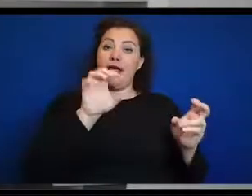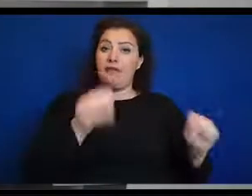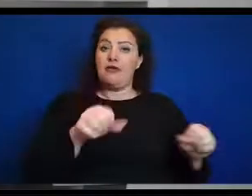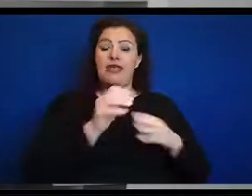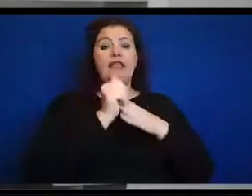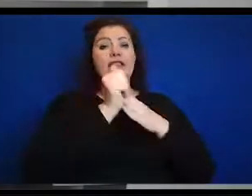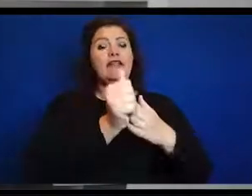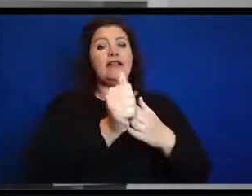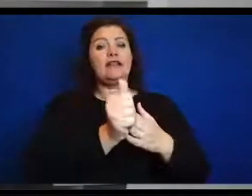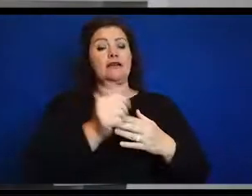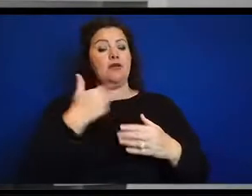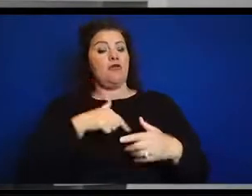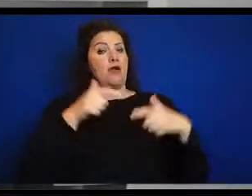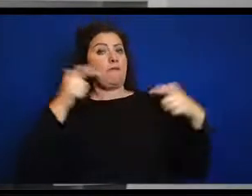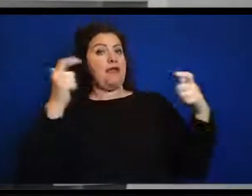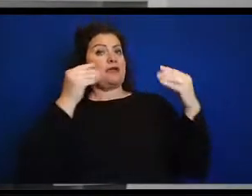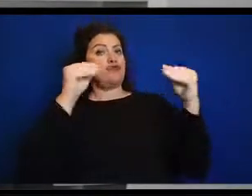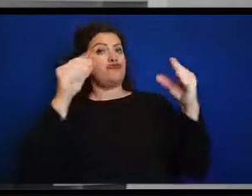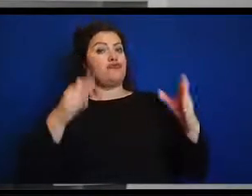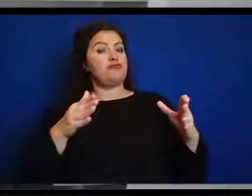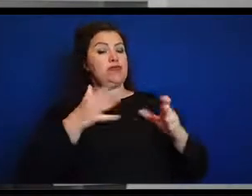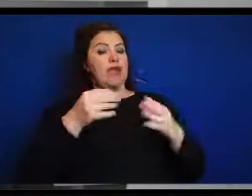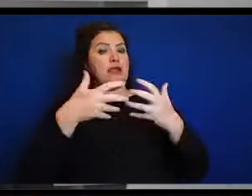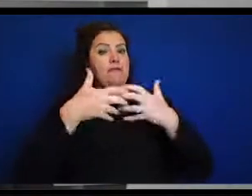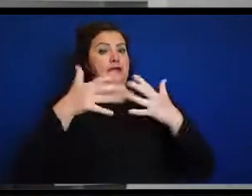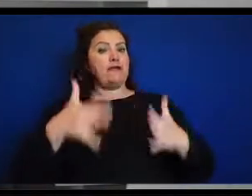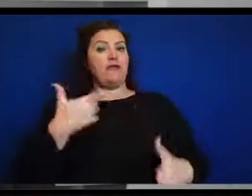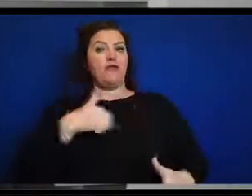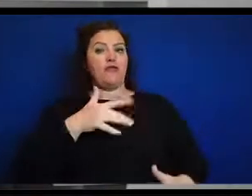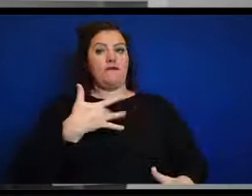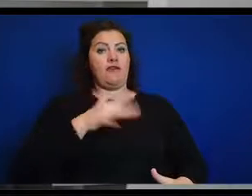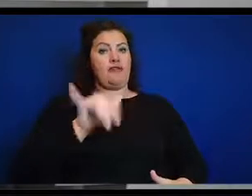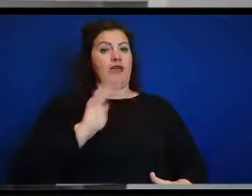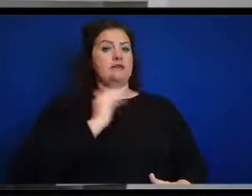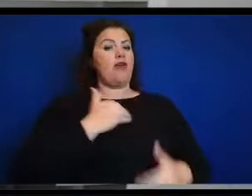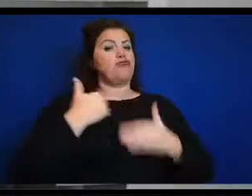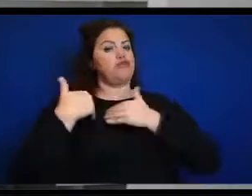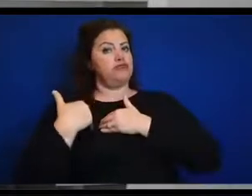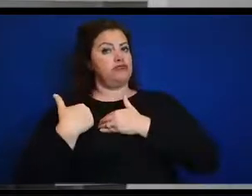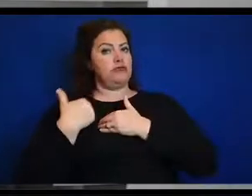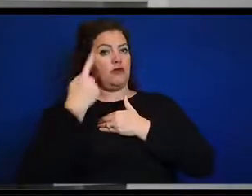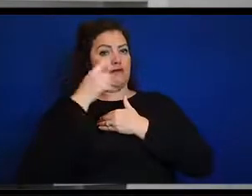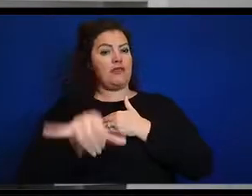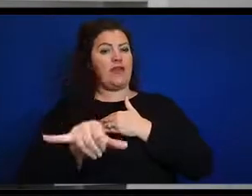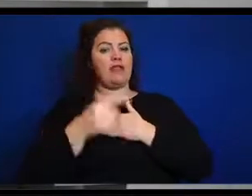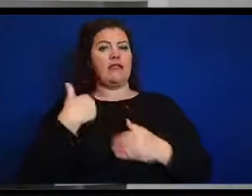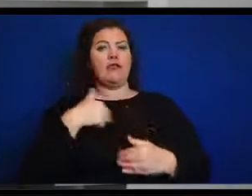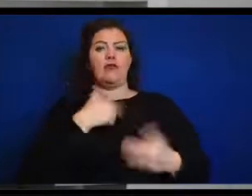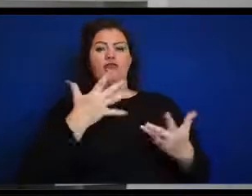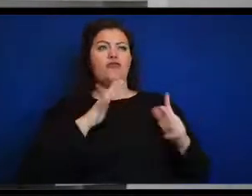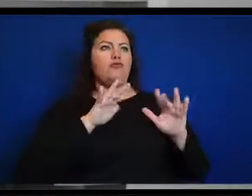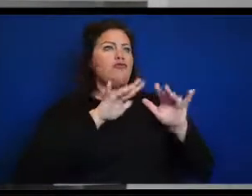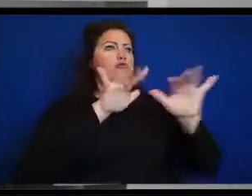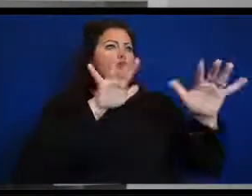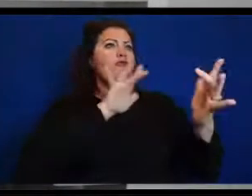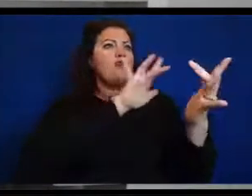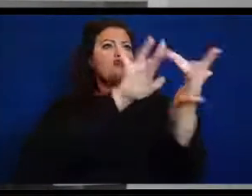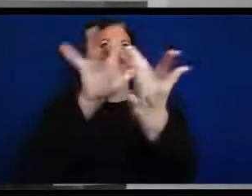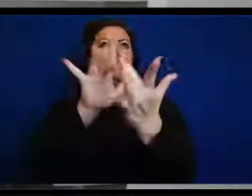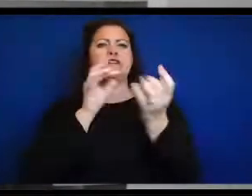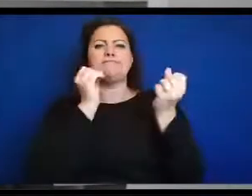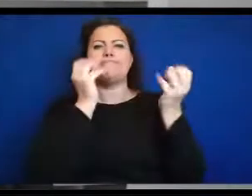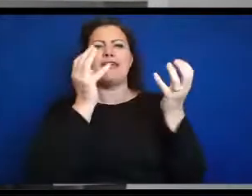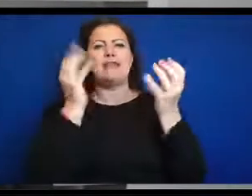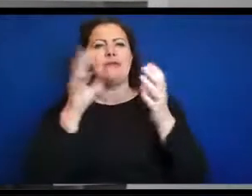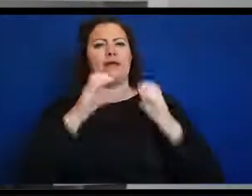and manufacturer, we feel that it's our responsibility to do that. We have a reach of millions of customers around the world. So